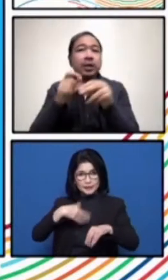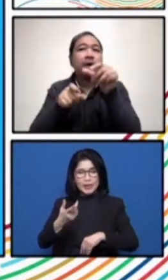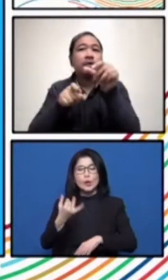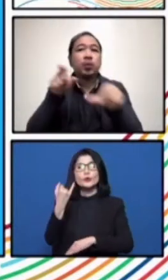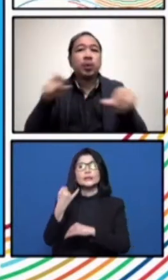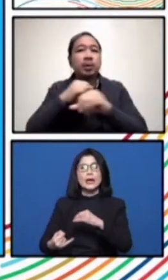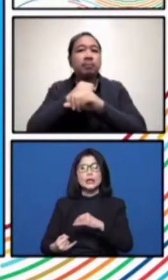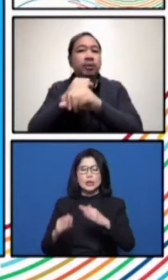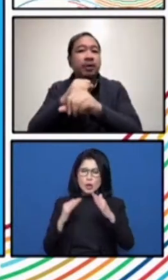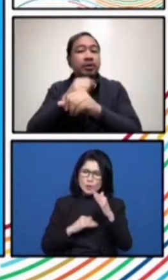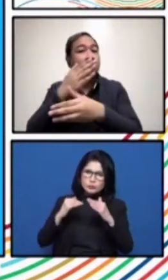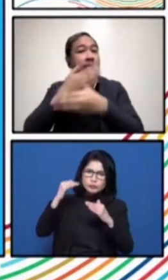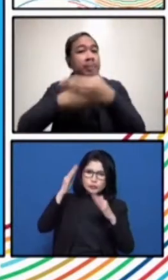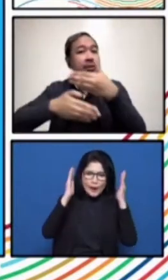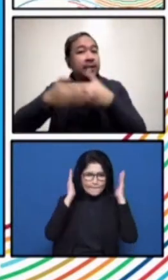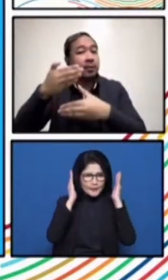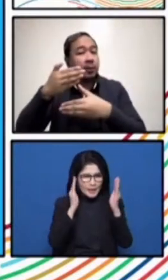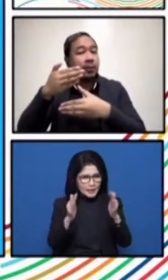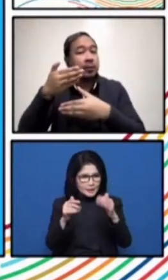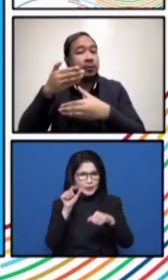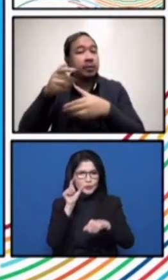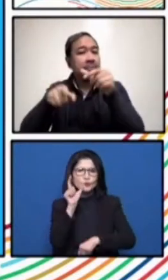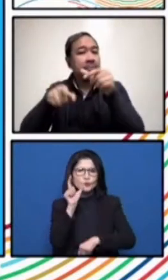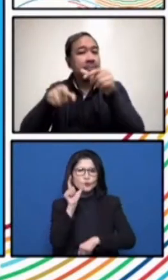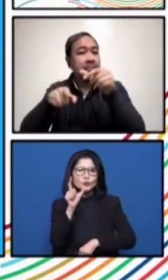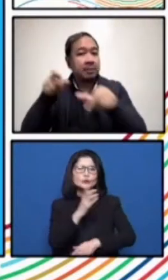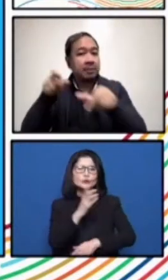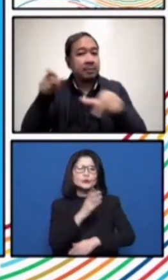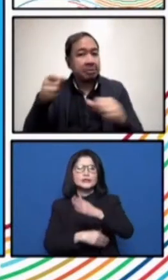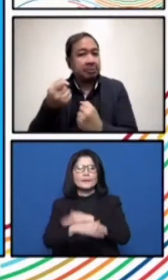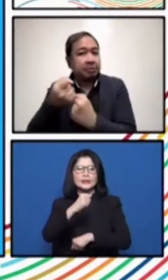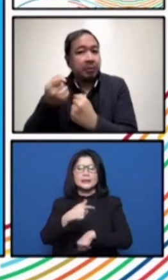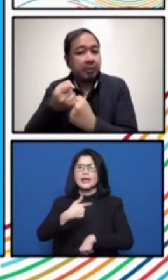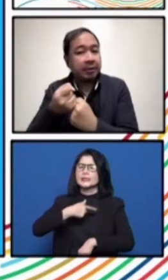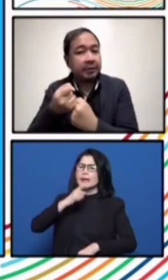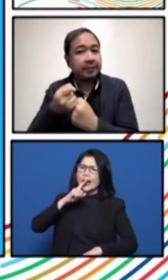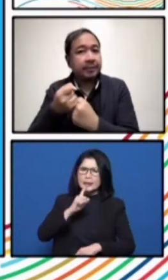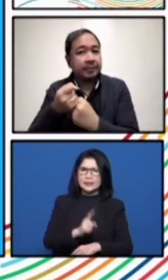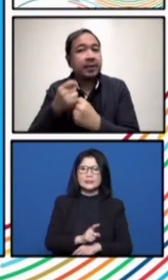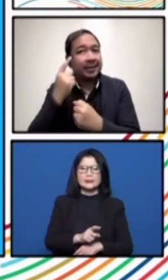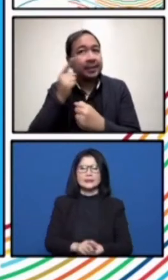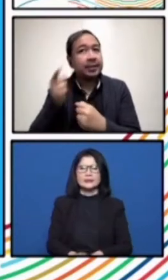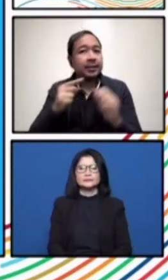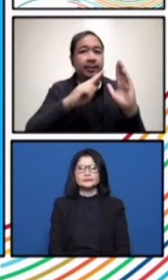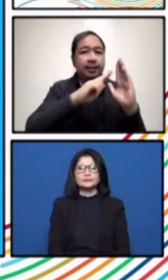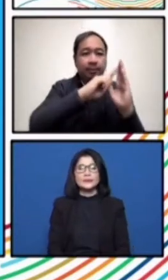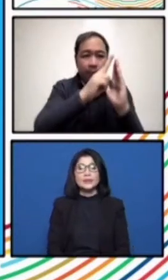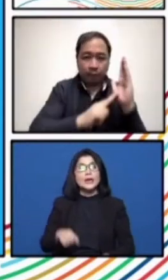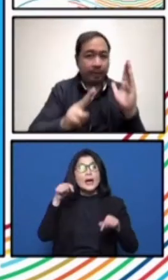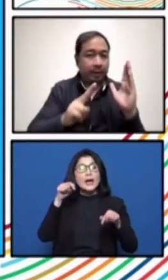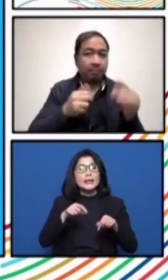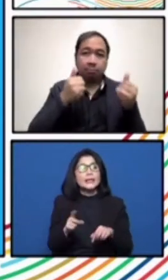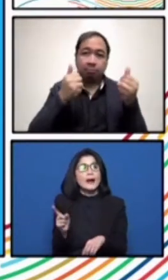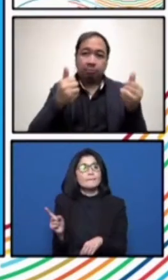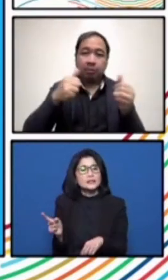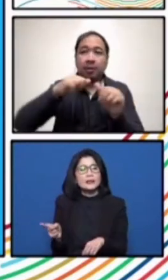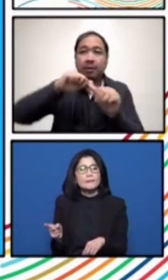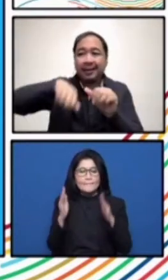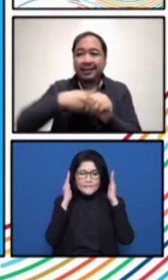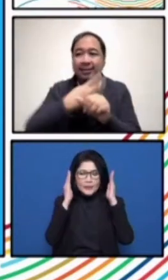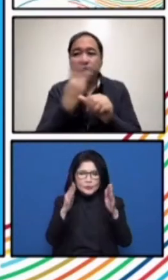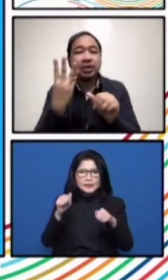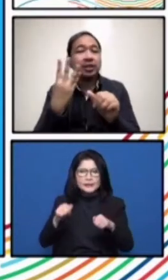disabilities um I think in part because of the crpd implementation the sdg and also the insurance